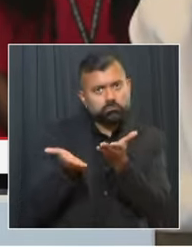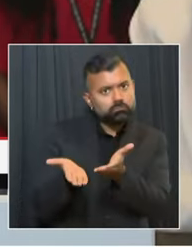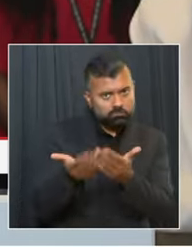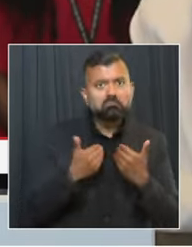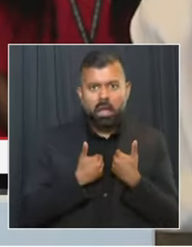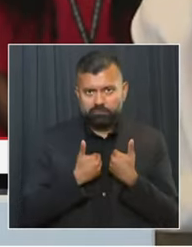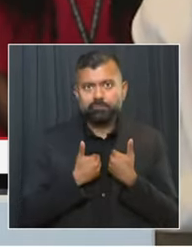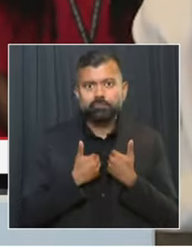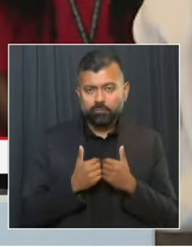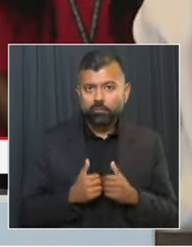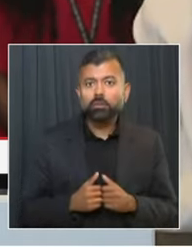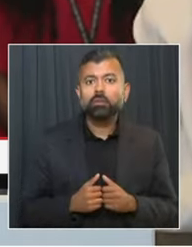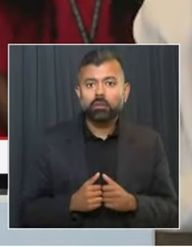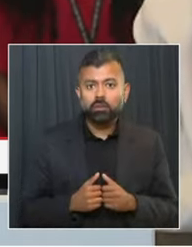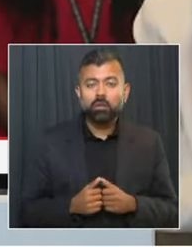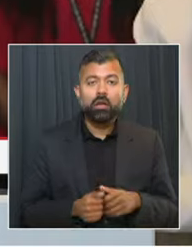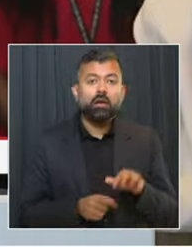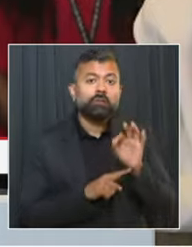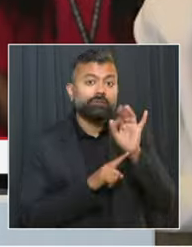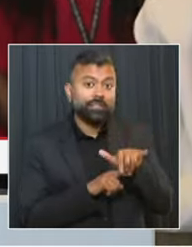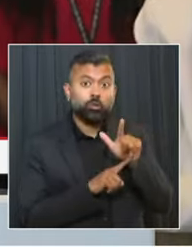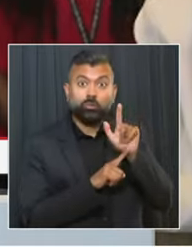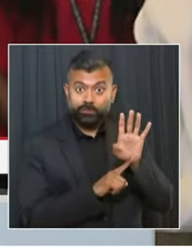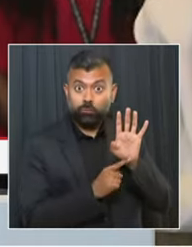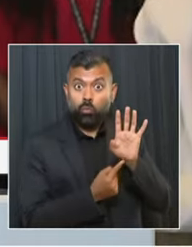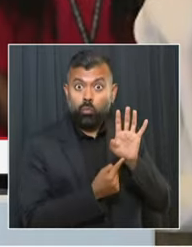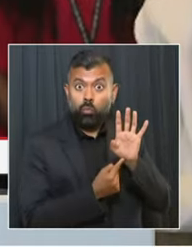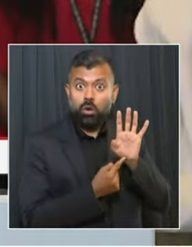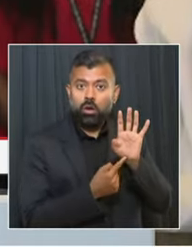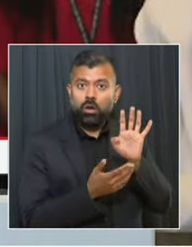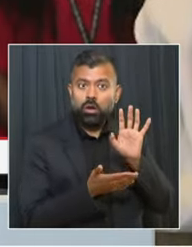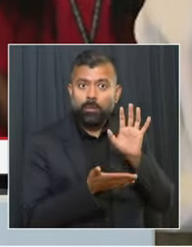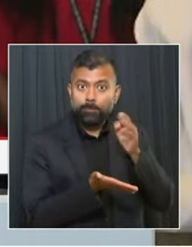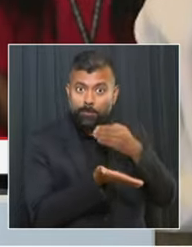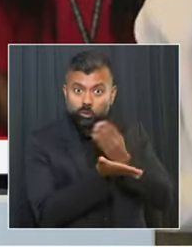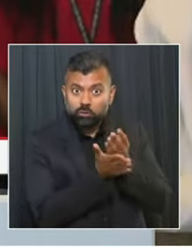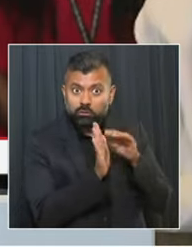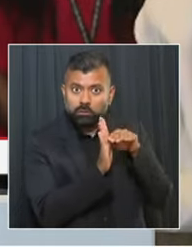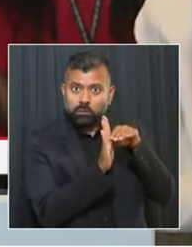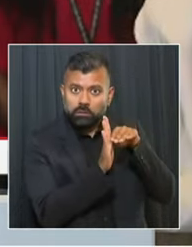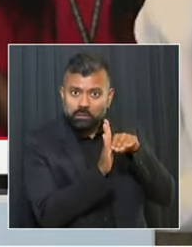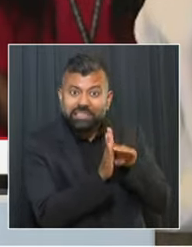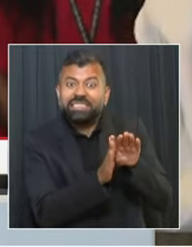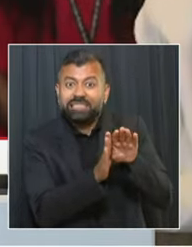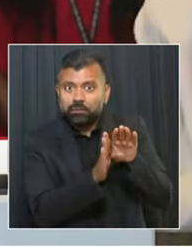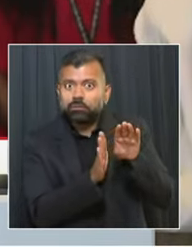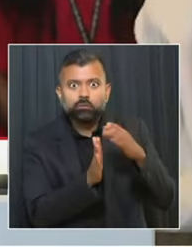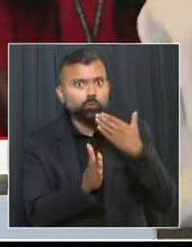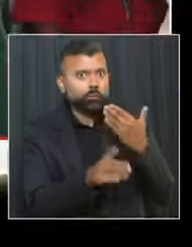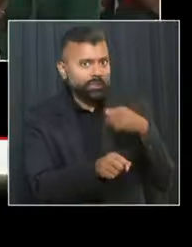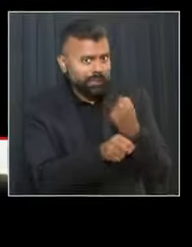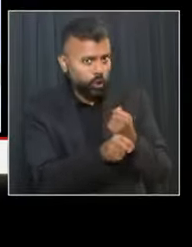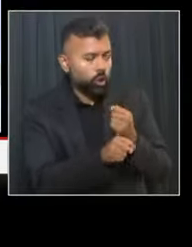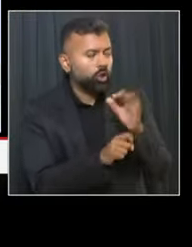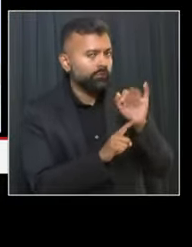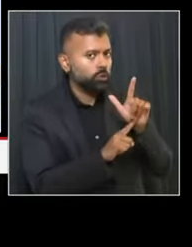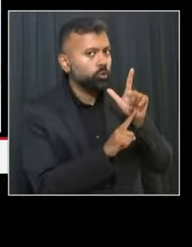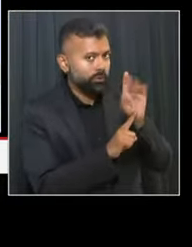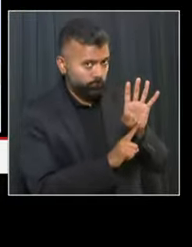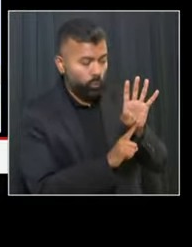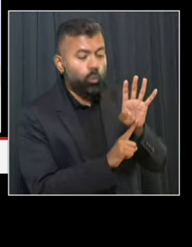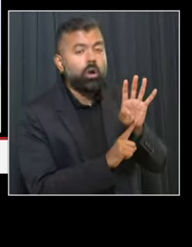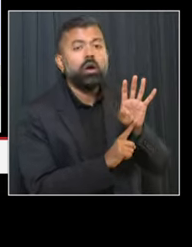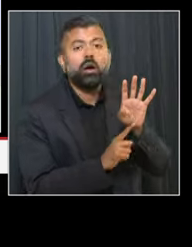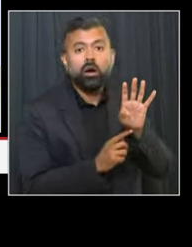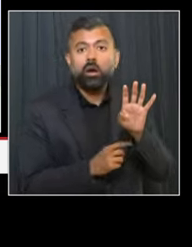was a comeback year for us. Last year, we had the fastest population growth